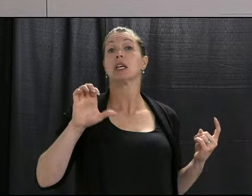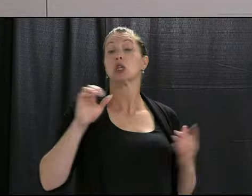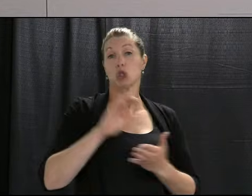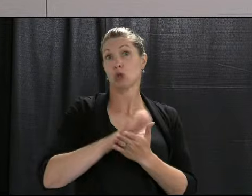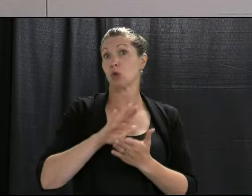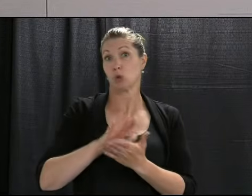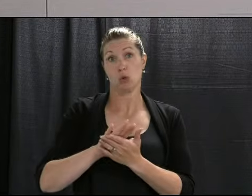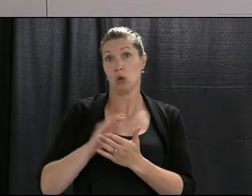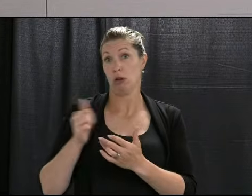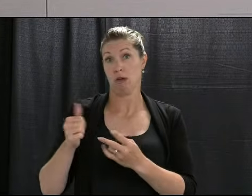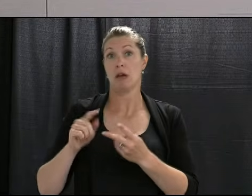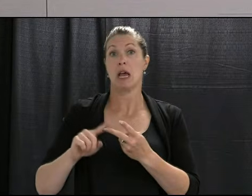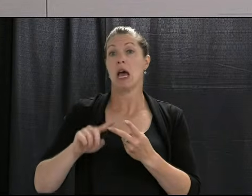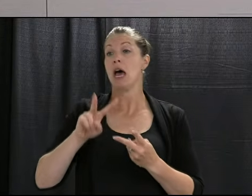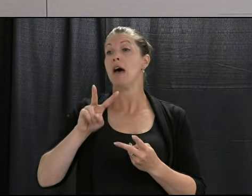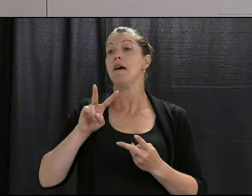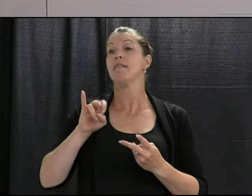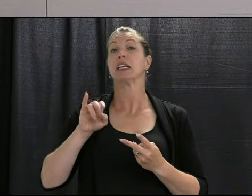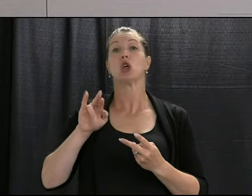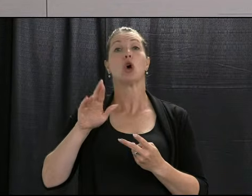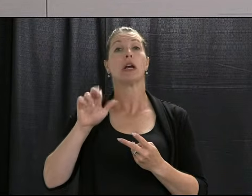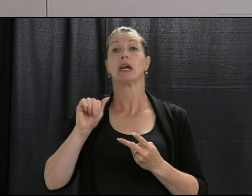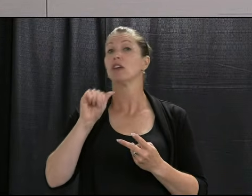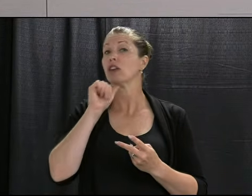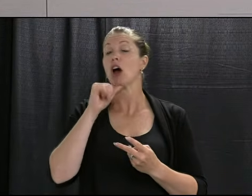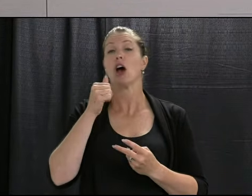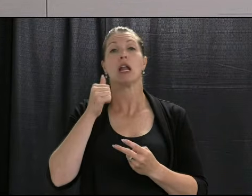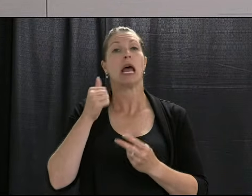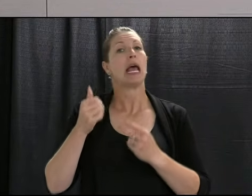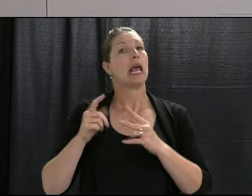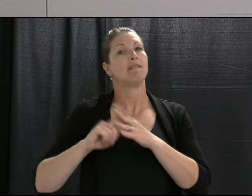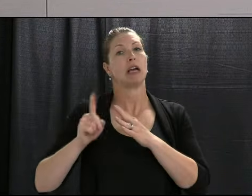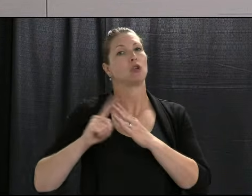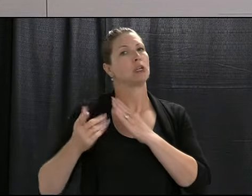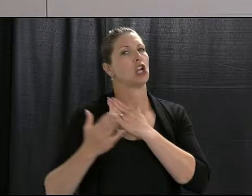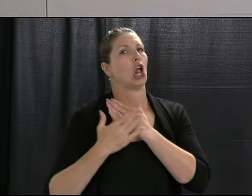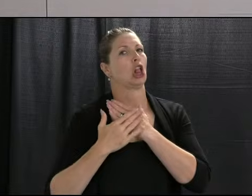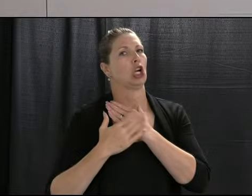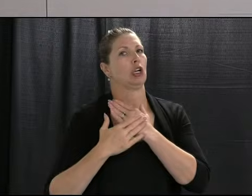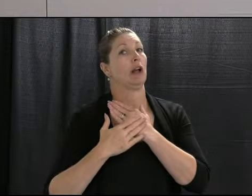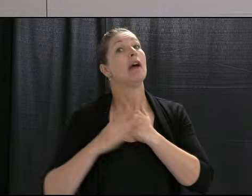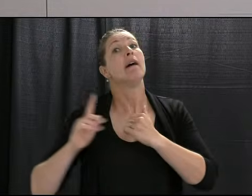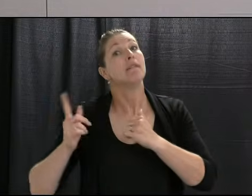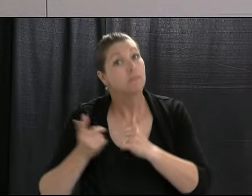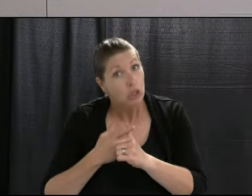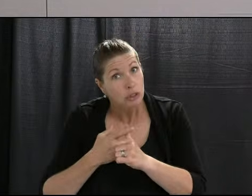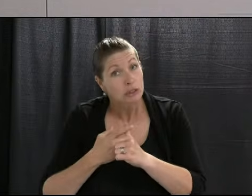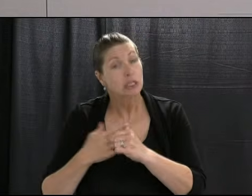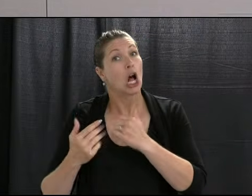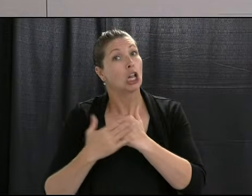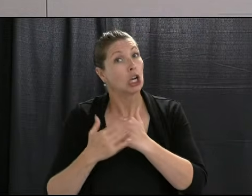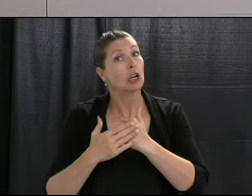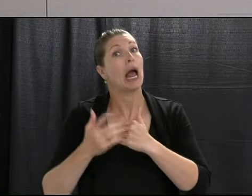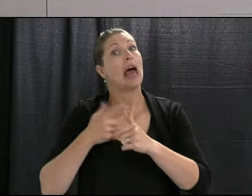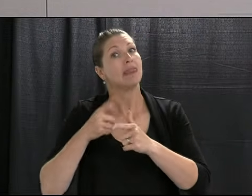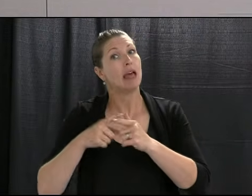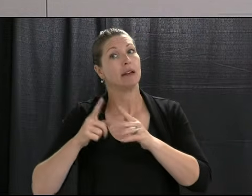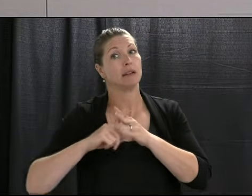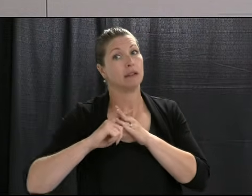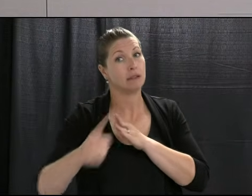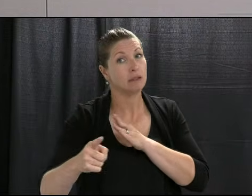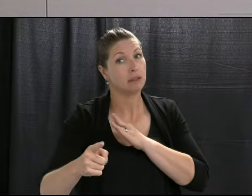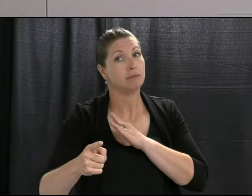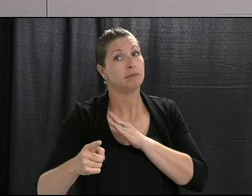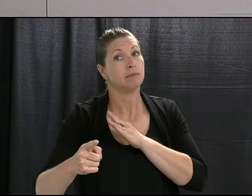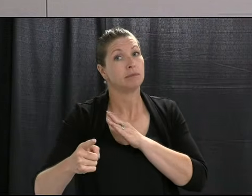not under an evacuation alert. So that's the first step before there's evacuation order. So everybody in those communities right now, in that community, I should say, is